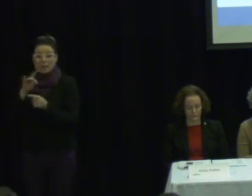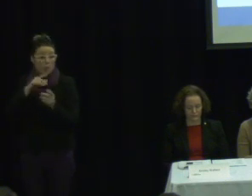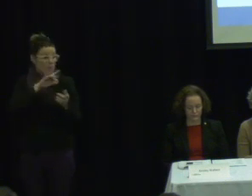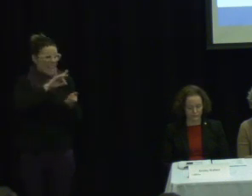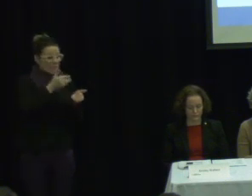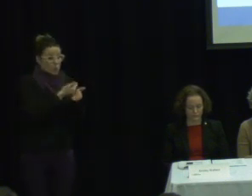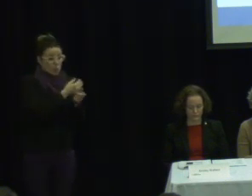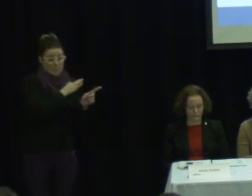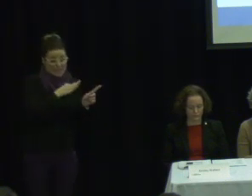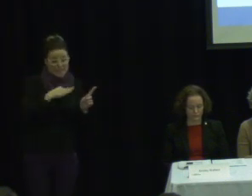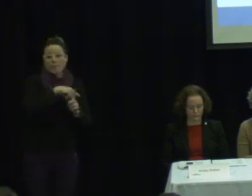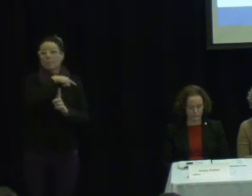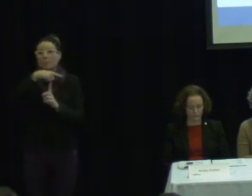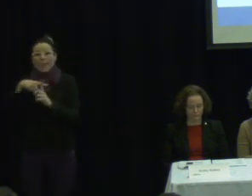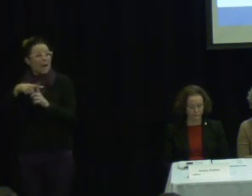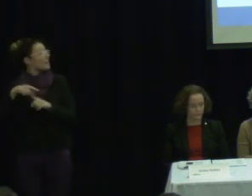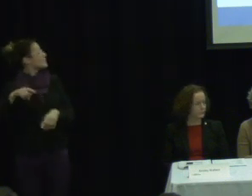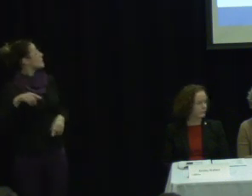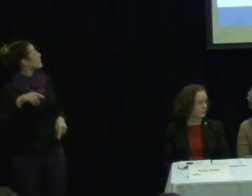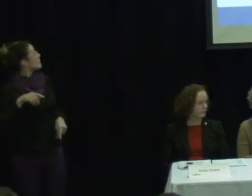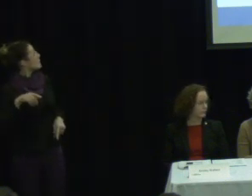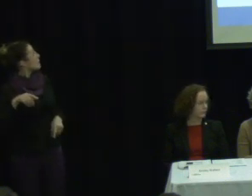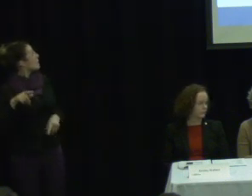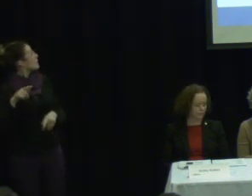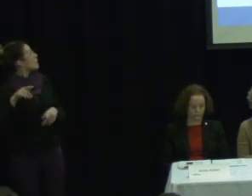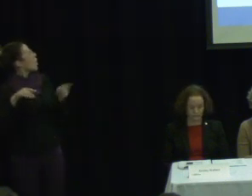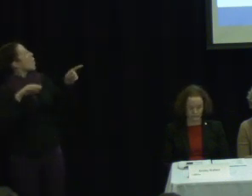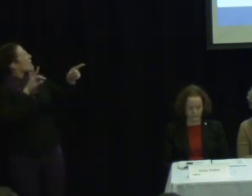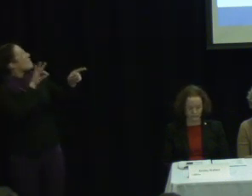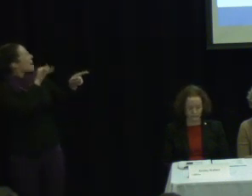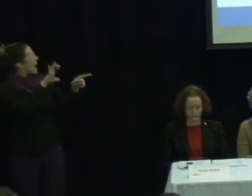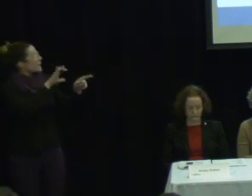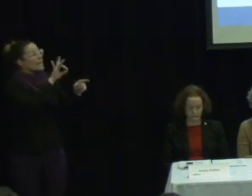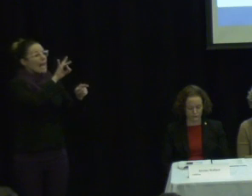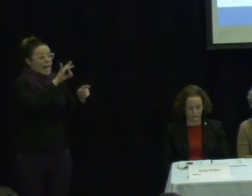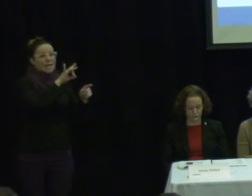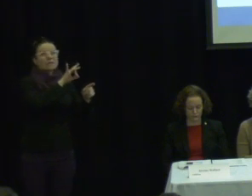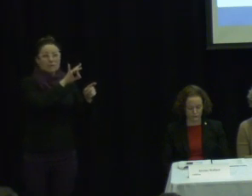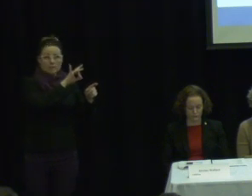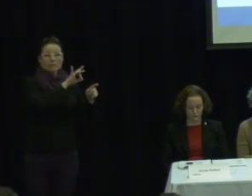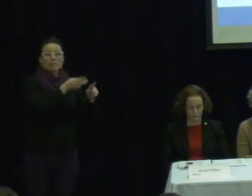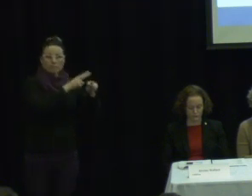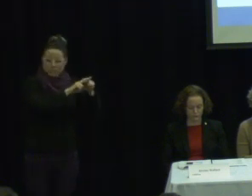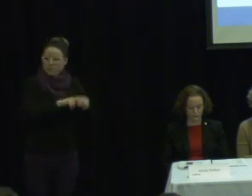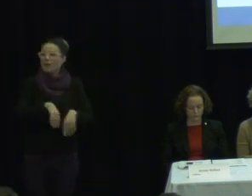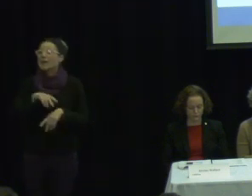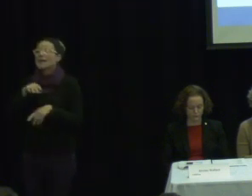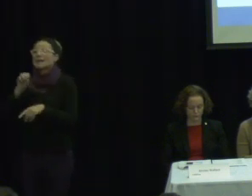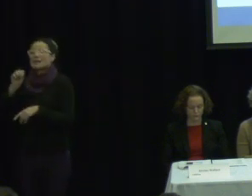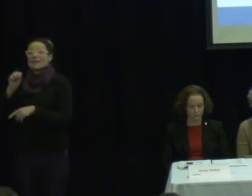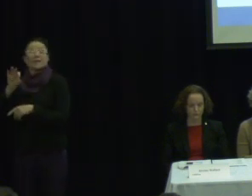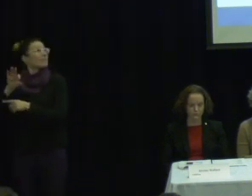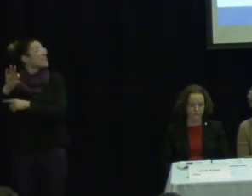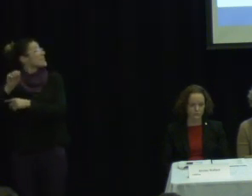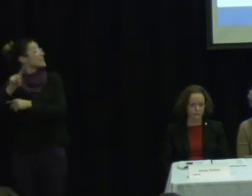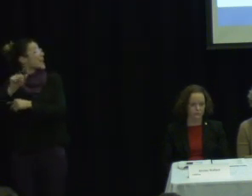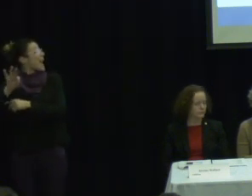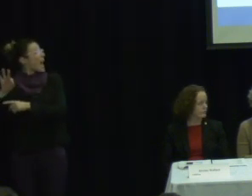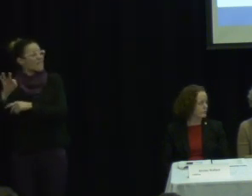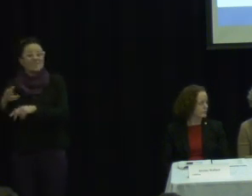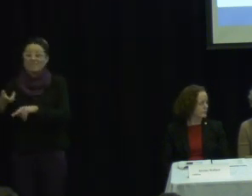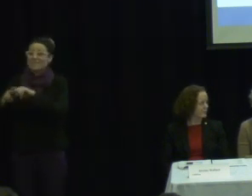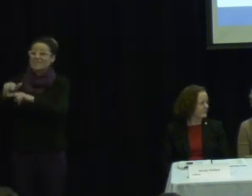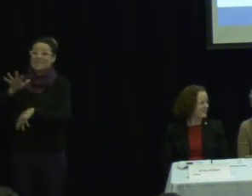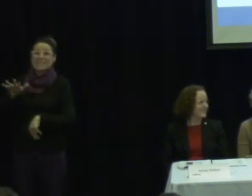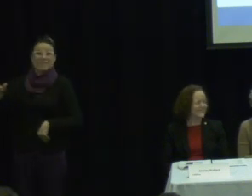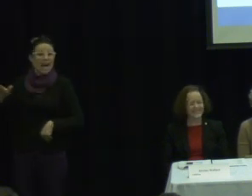then staff plus 55 for a total. This is around 452. Administrators are actually down. I take great pride